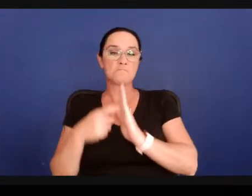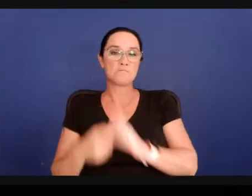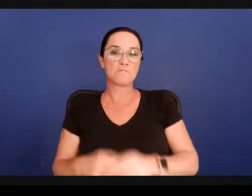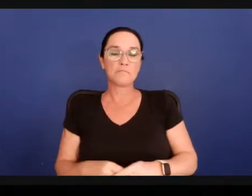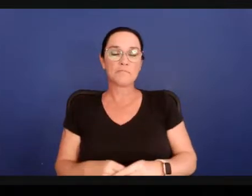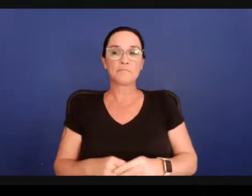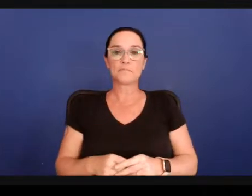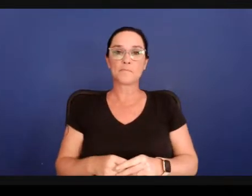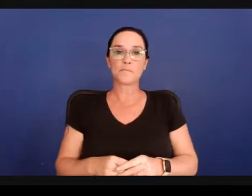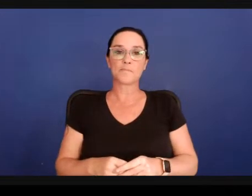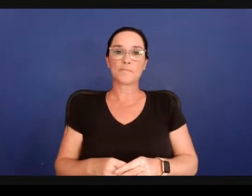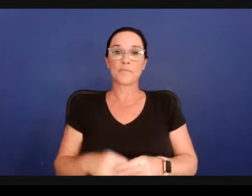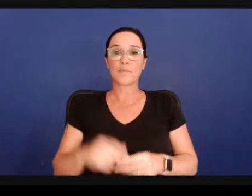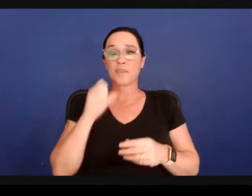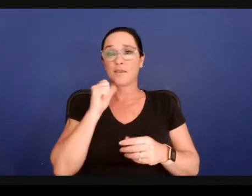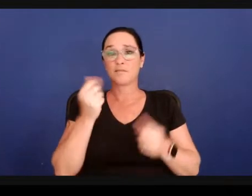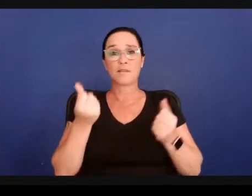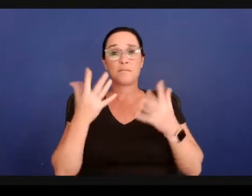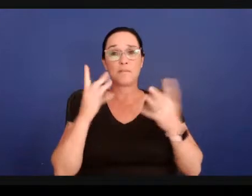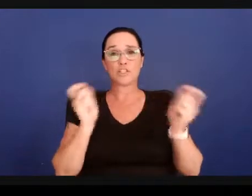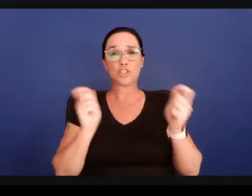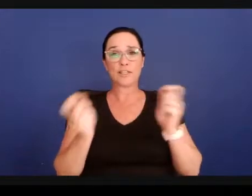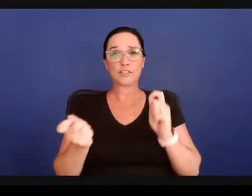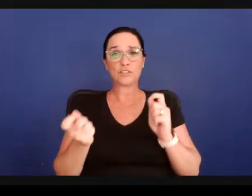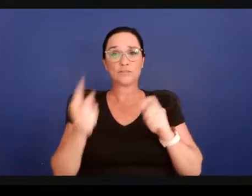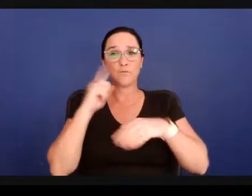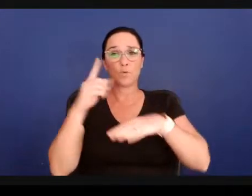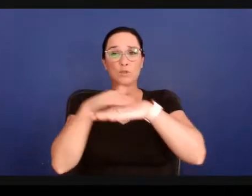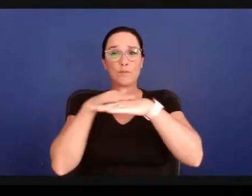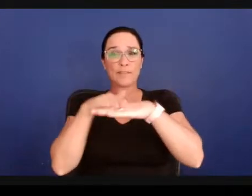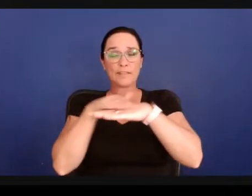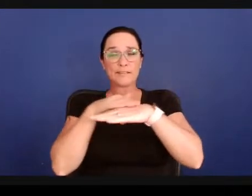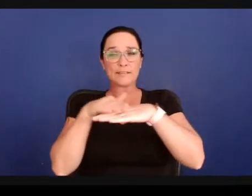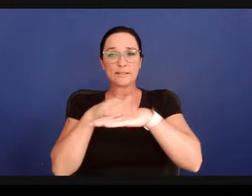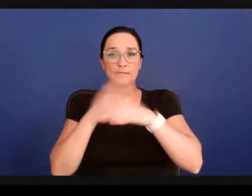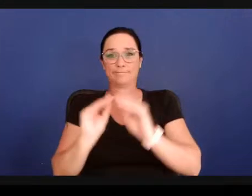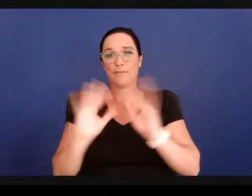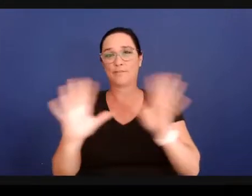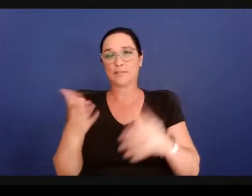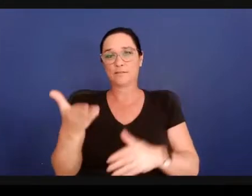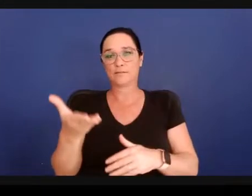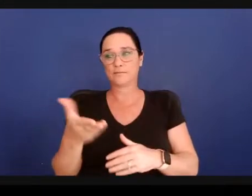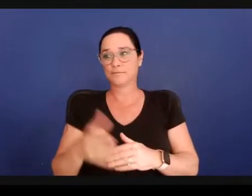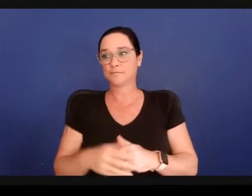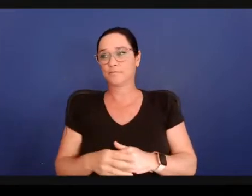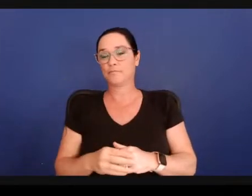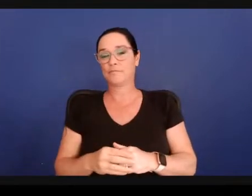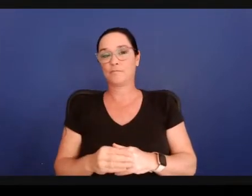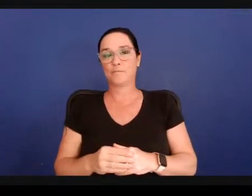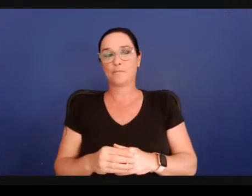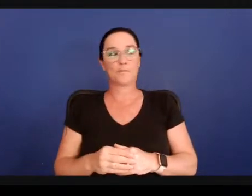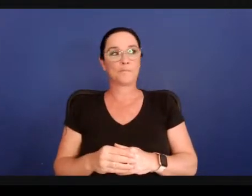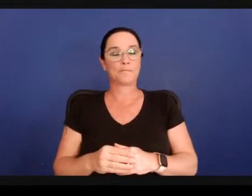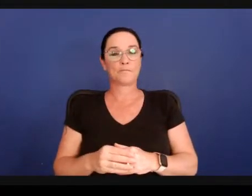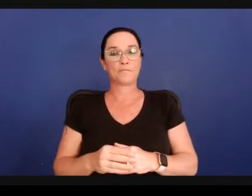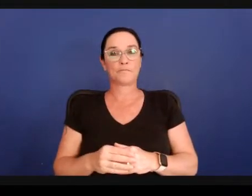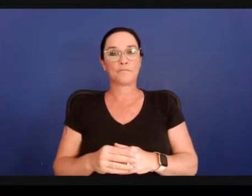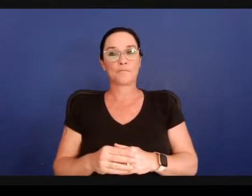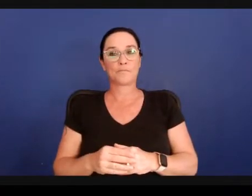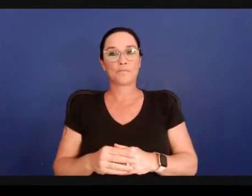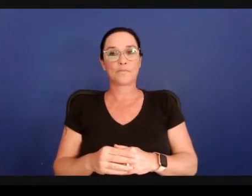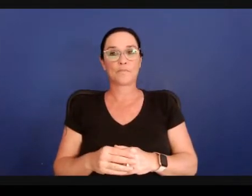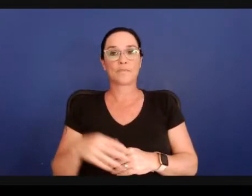There isn't a whole lot of change in the surface of the volcano. That's very obvious here. Here's our KW camera showing